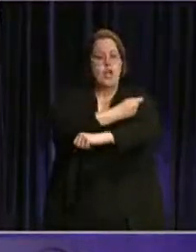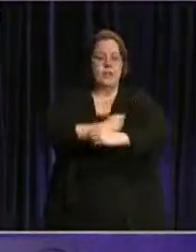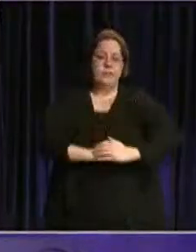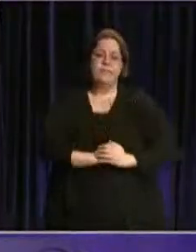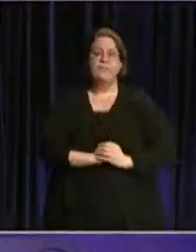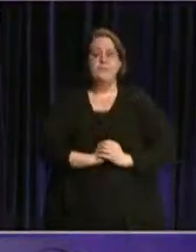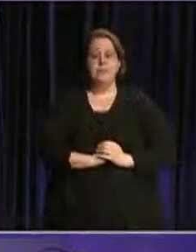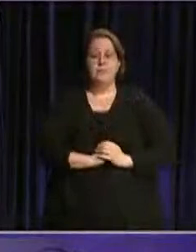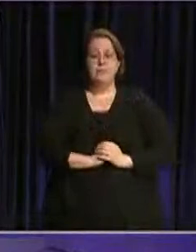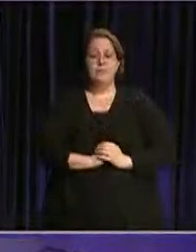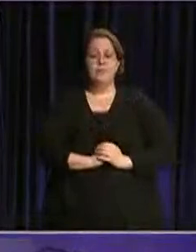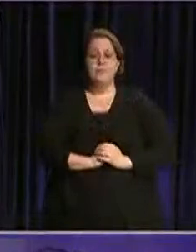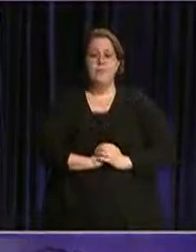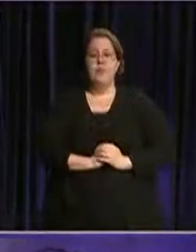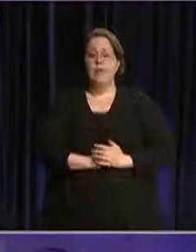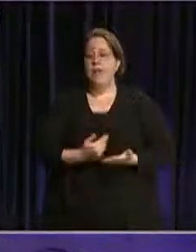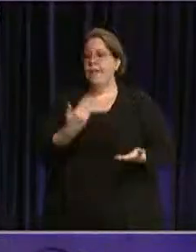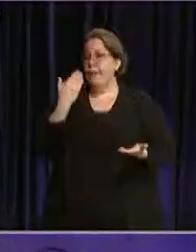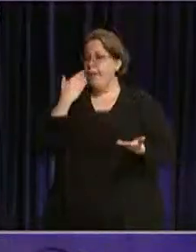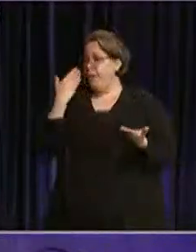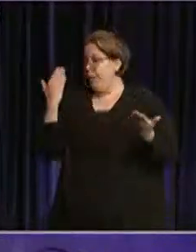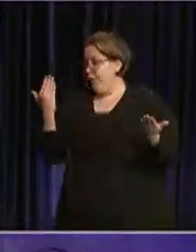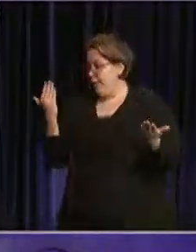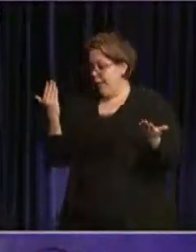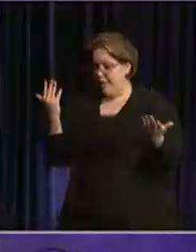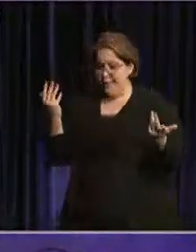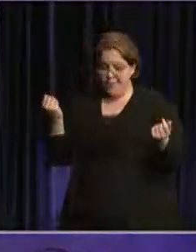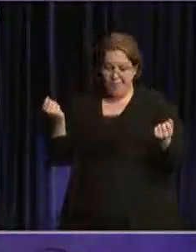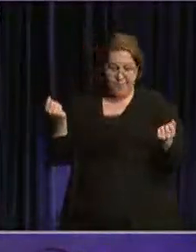vaccine. You know, we